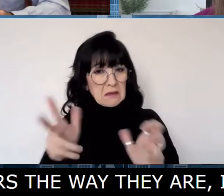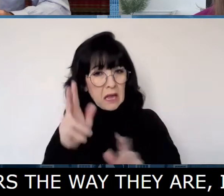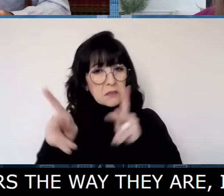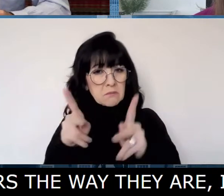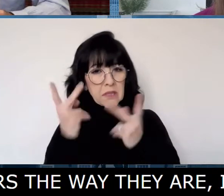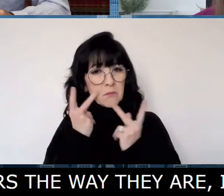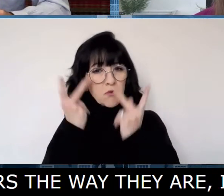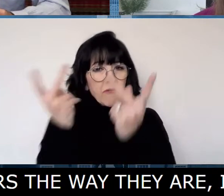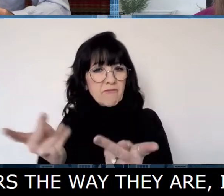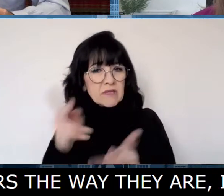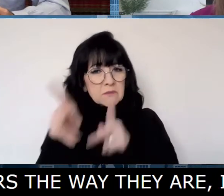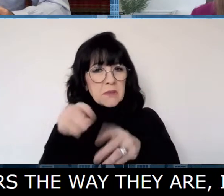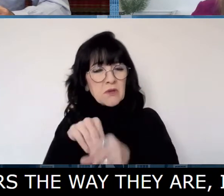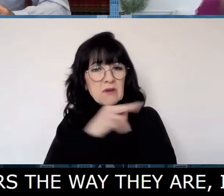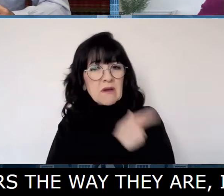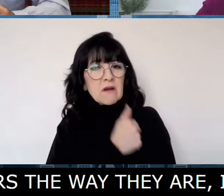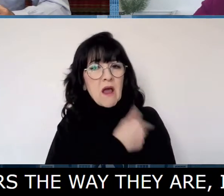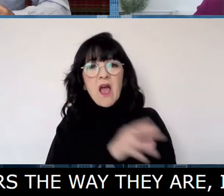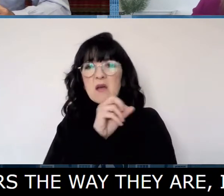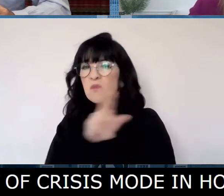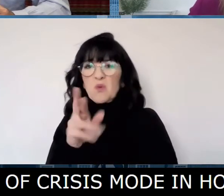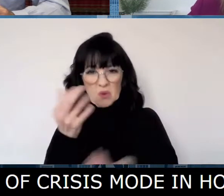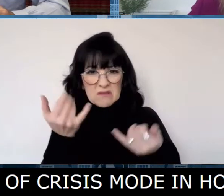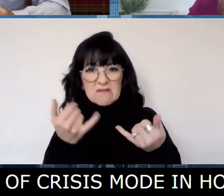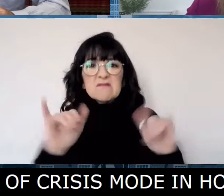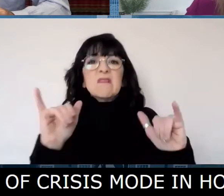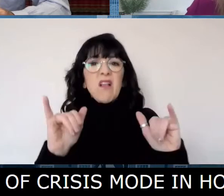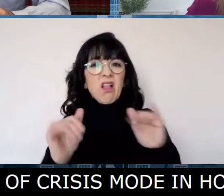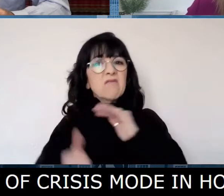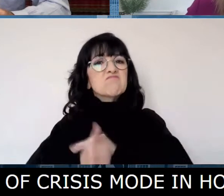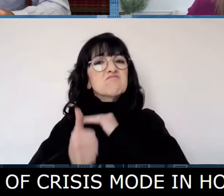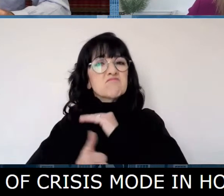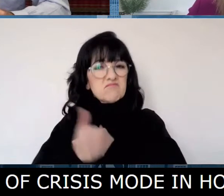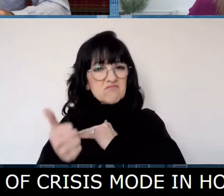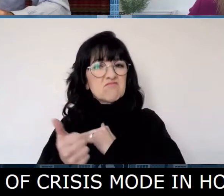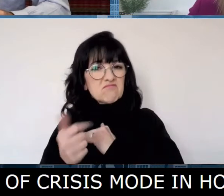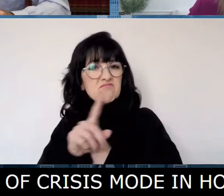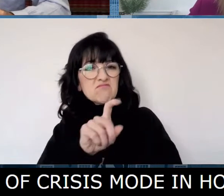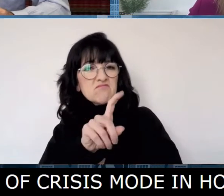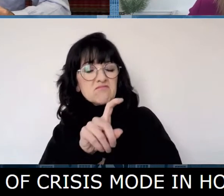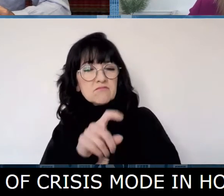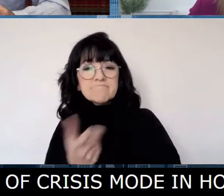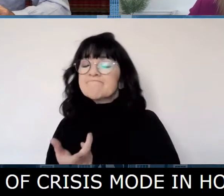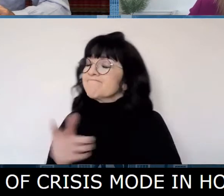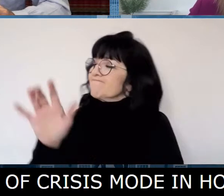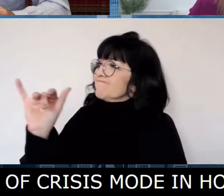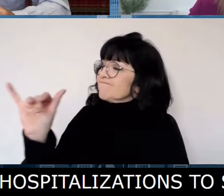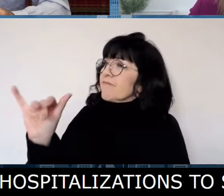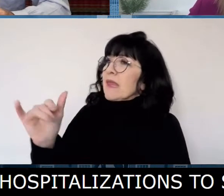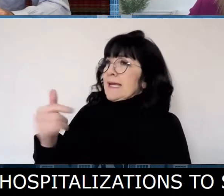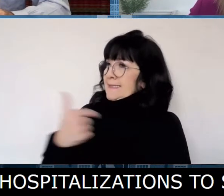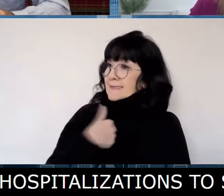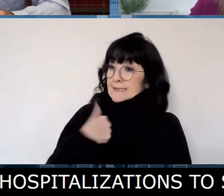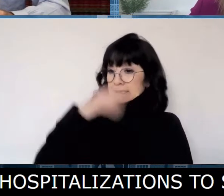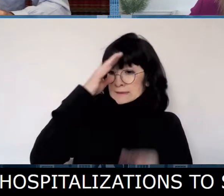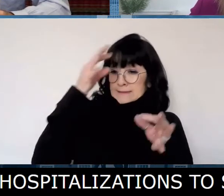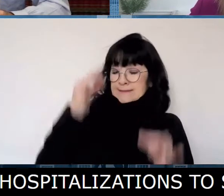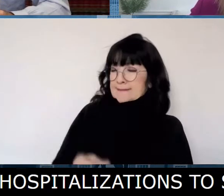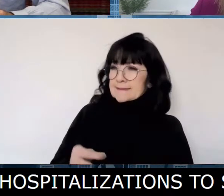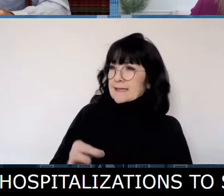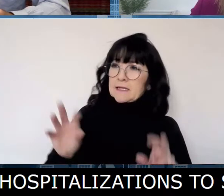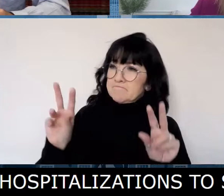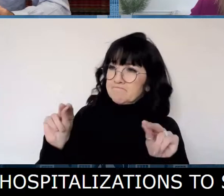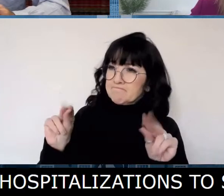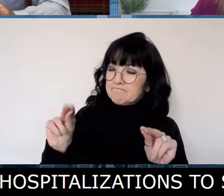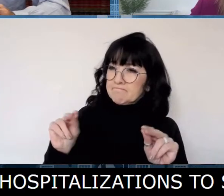Well, first of all, I would say those determinations ought to be made by the hospitals. They know the conditions within their facilities.